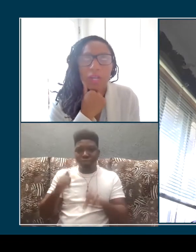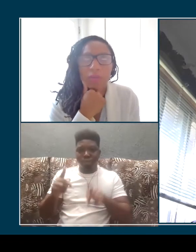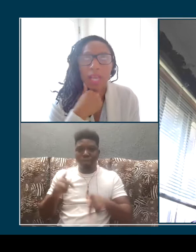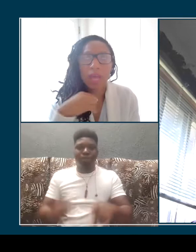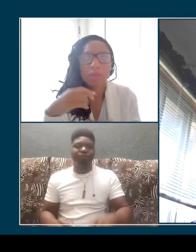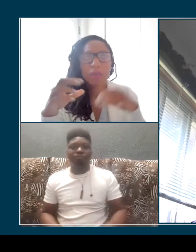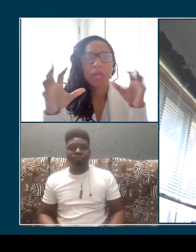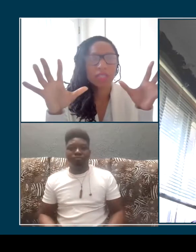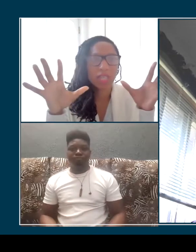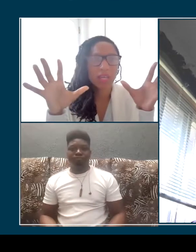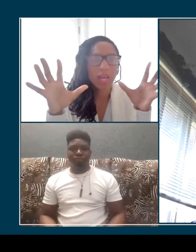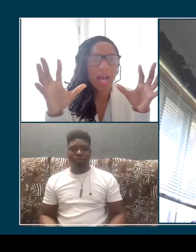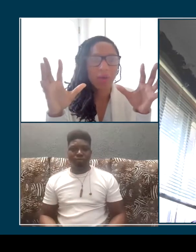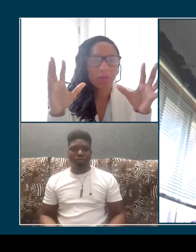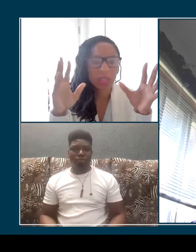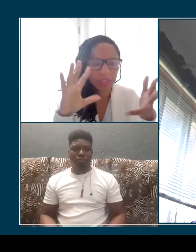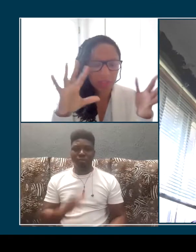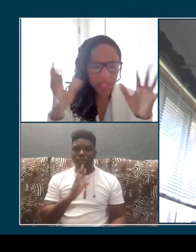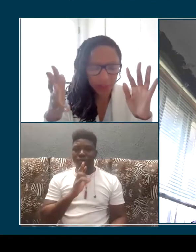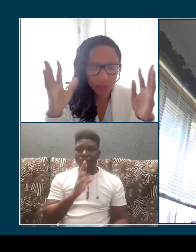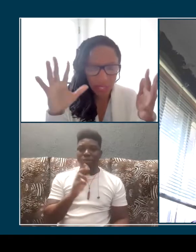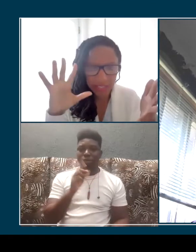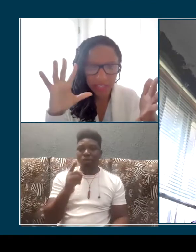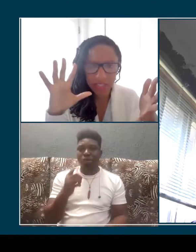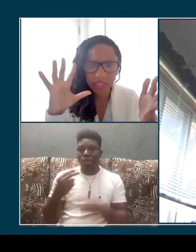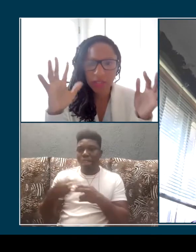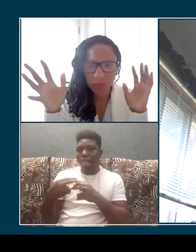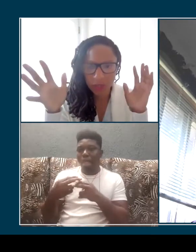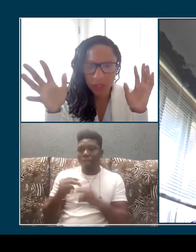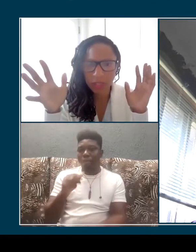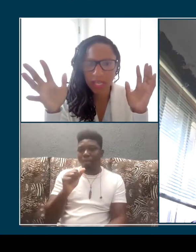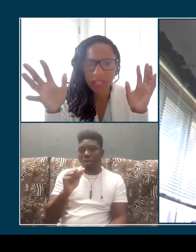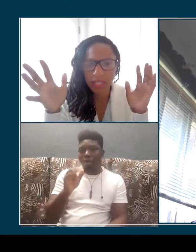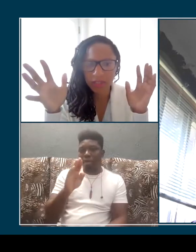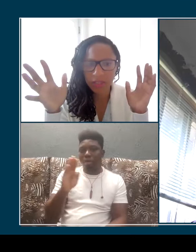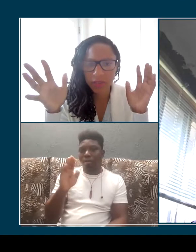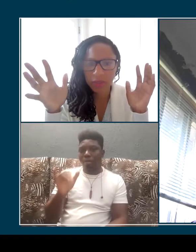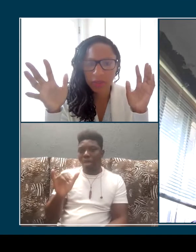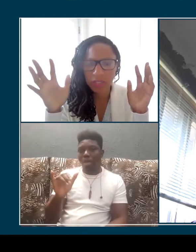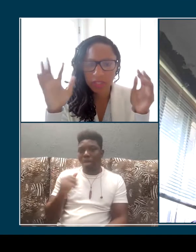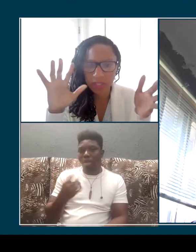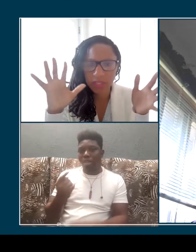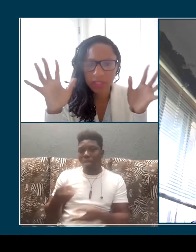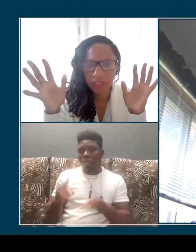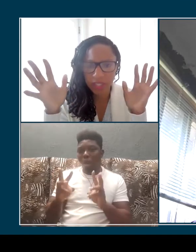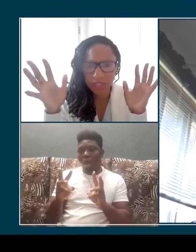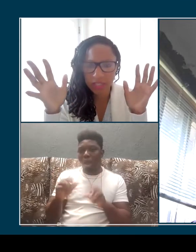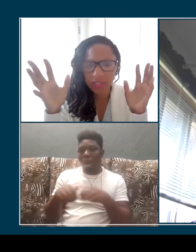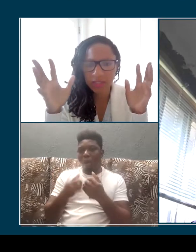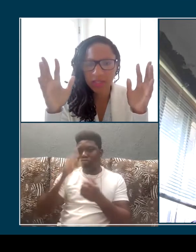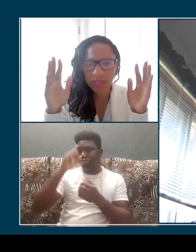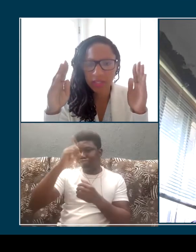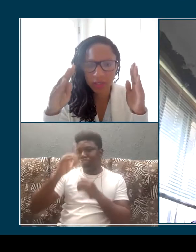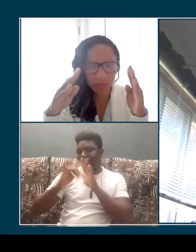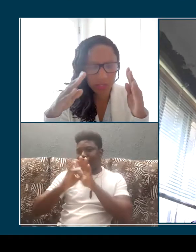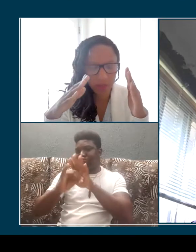Are you naming, Abby, the ways that our intersectional identities also play into disability